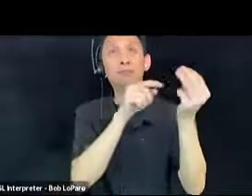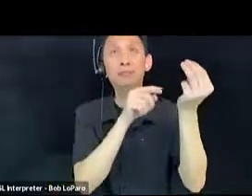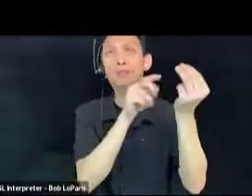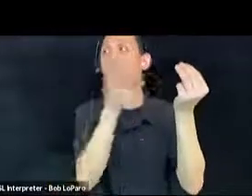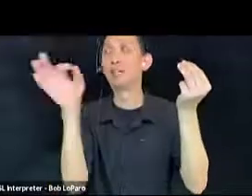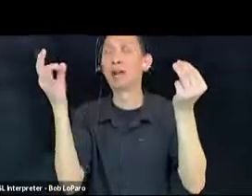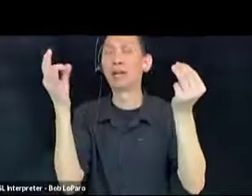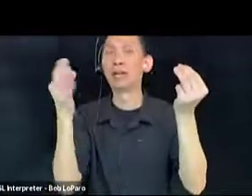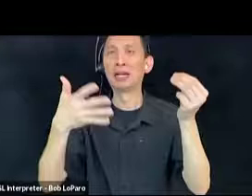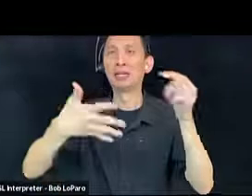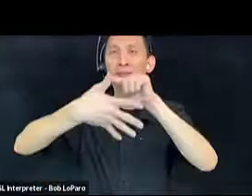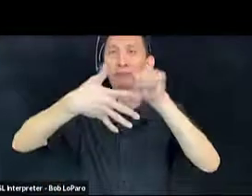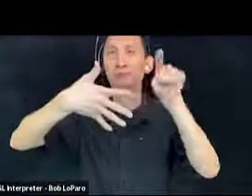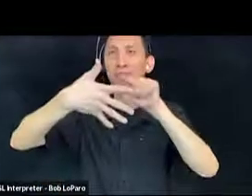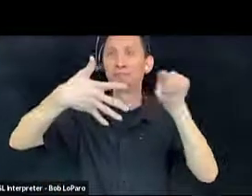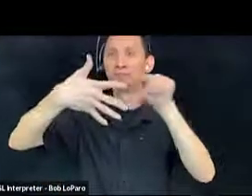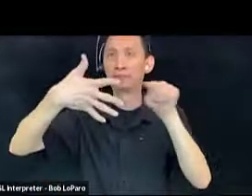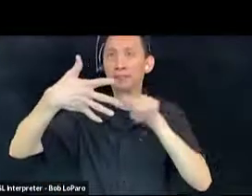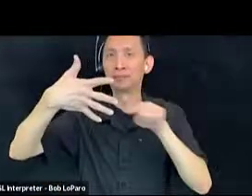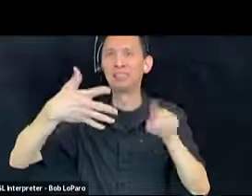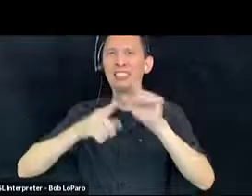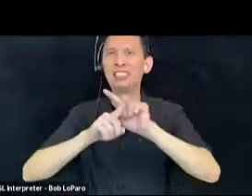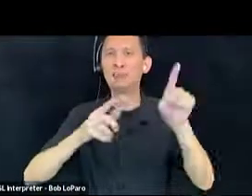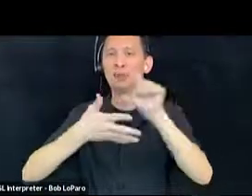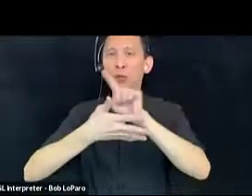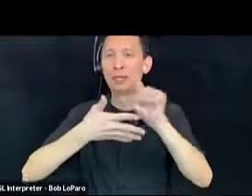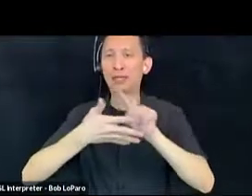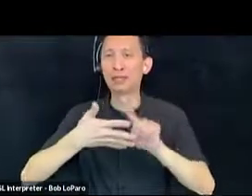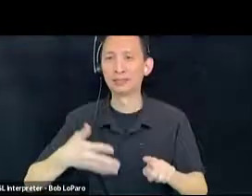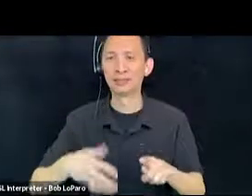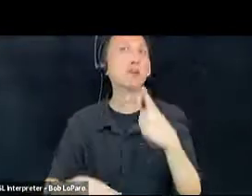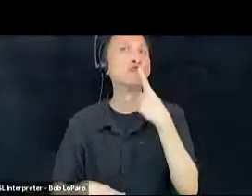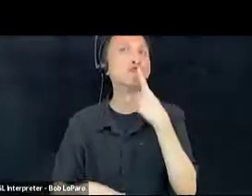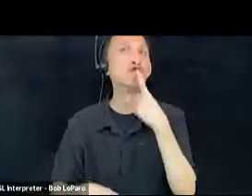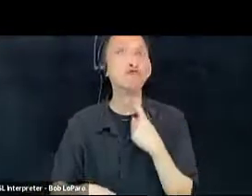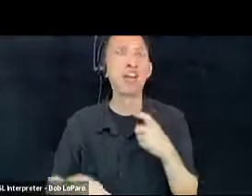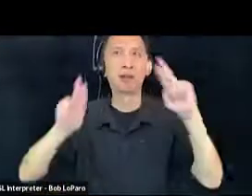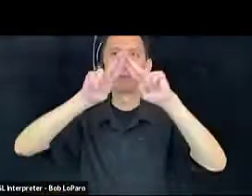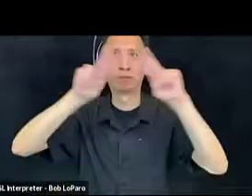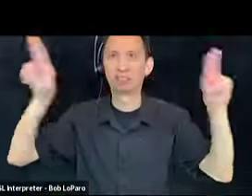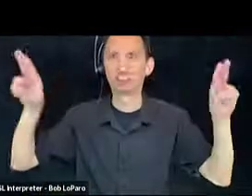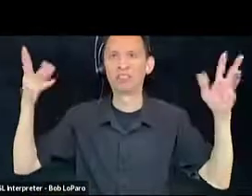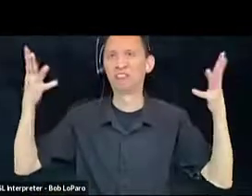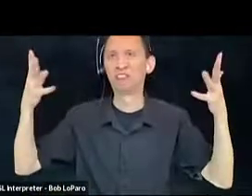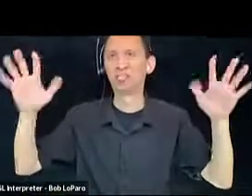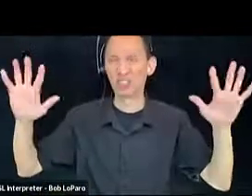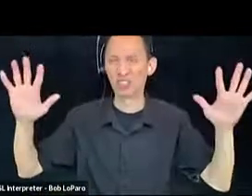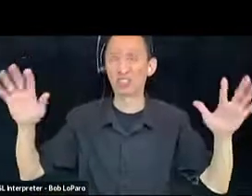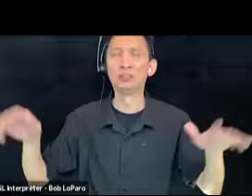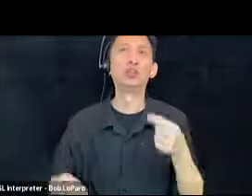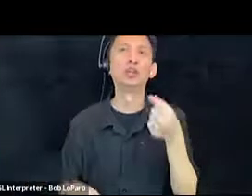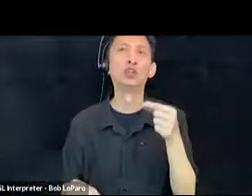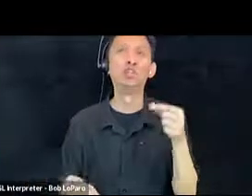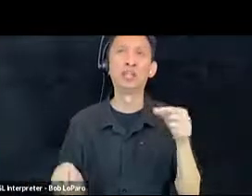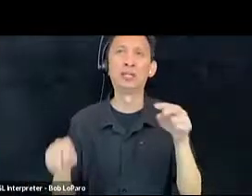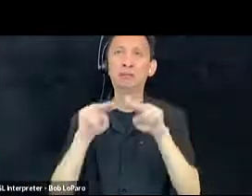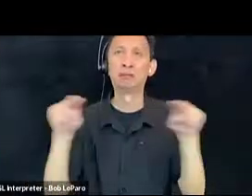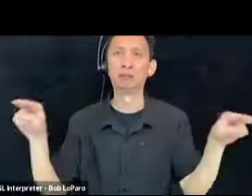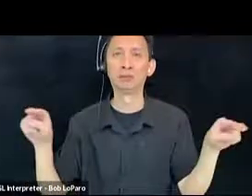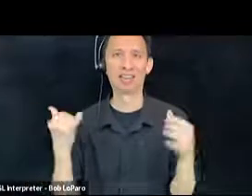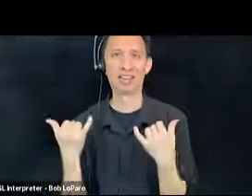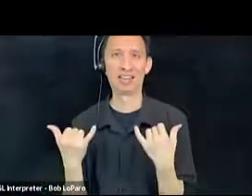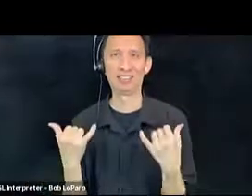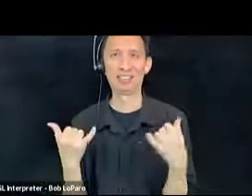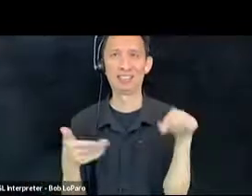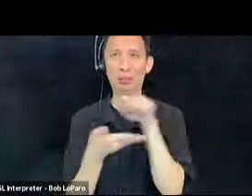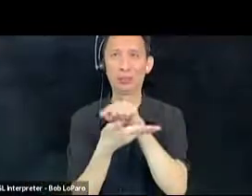week. And so there's a red ribbon through the two weeks that have already happened, and there's a green band around the current week. And so this